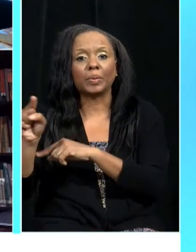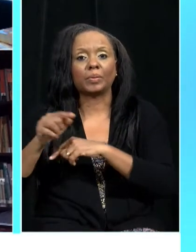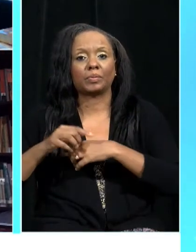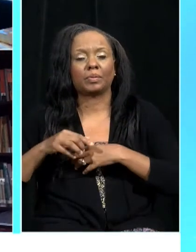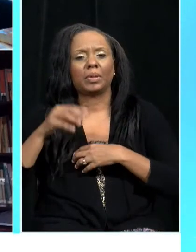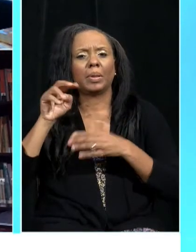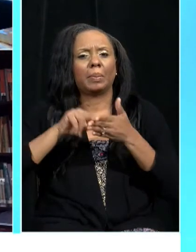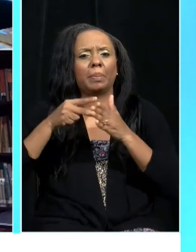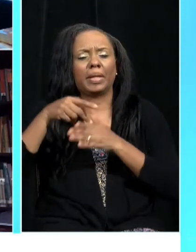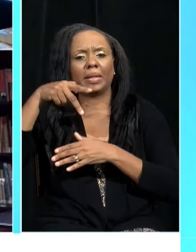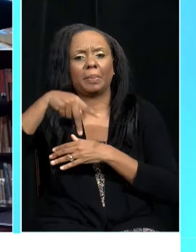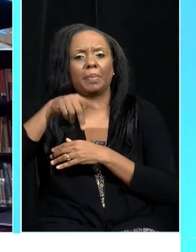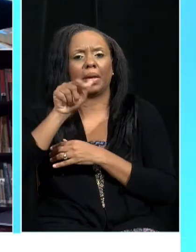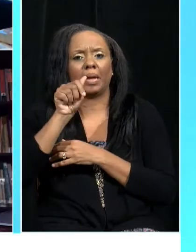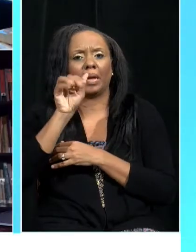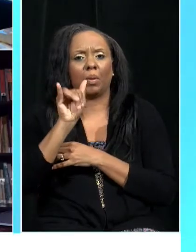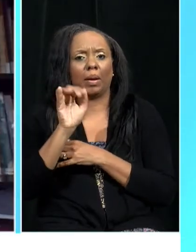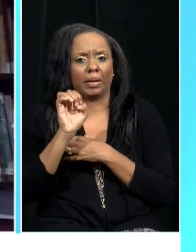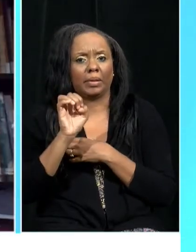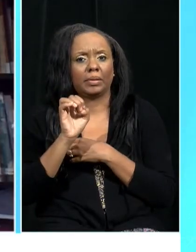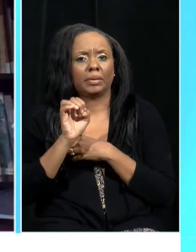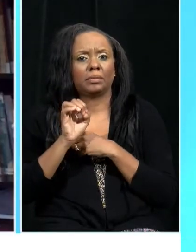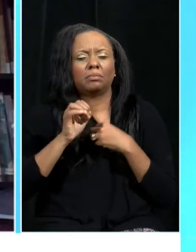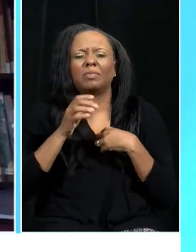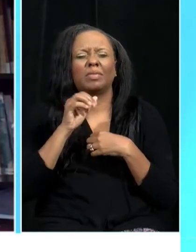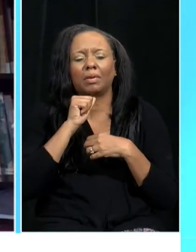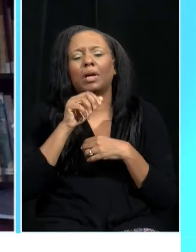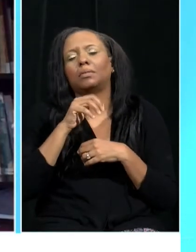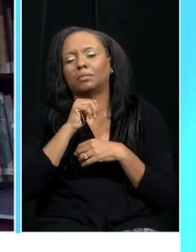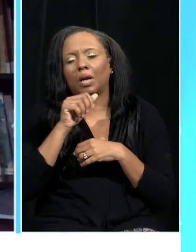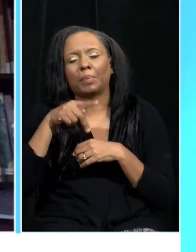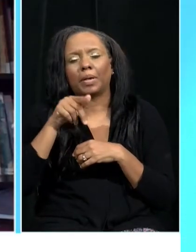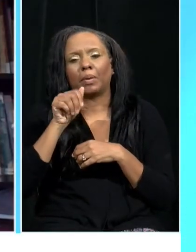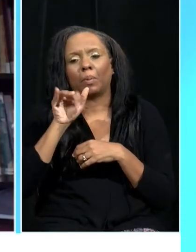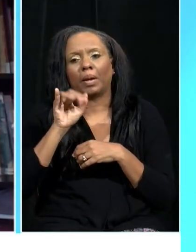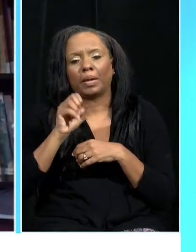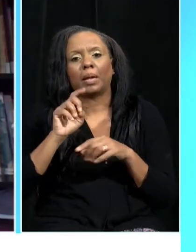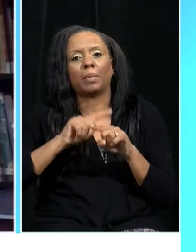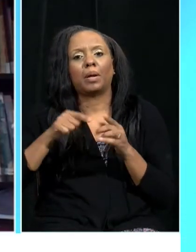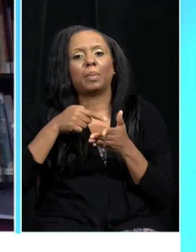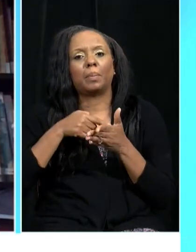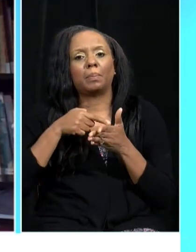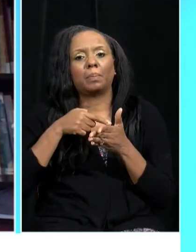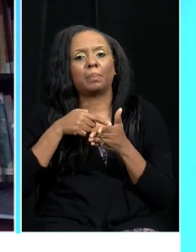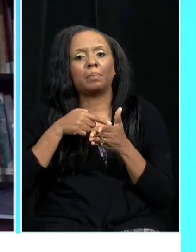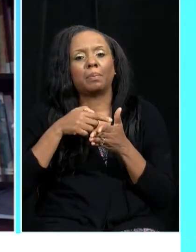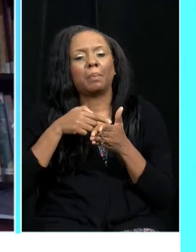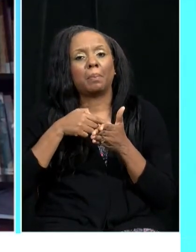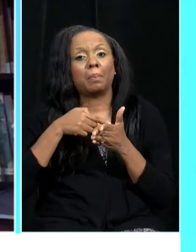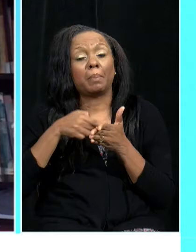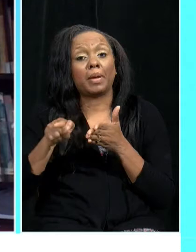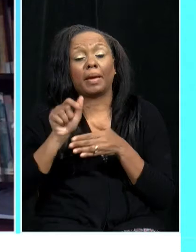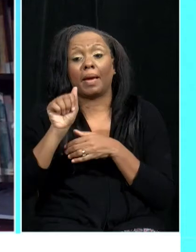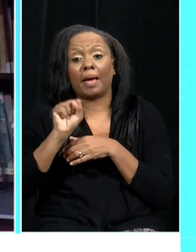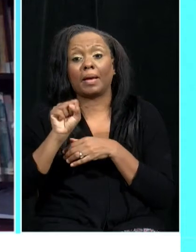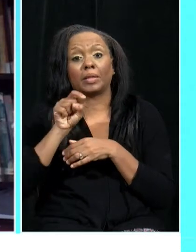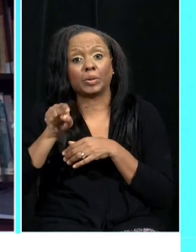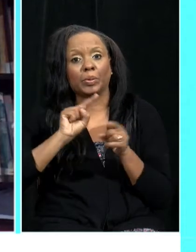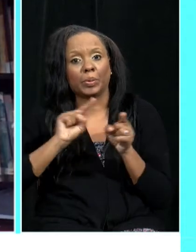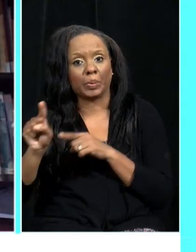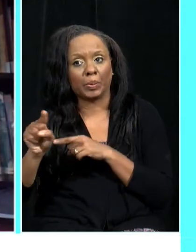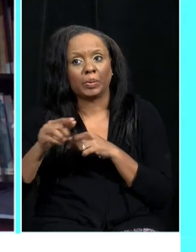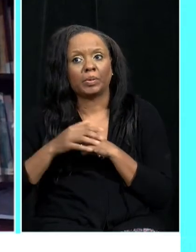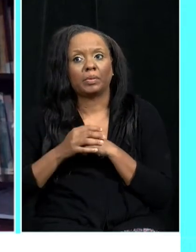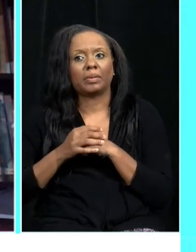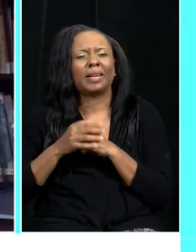pension reform periodically. It seems we are getting to a point where Barbados will have to confront it again. I think the last time we did it